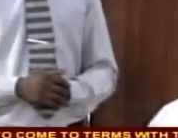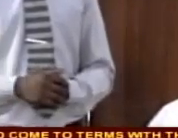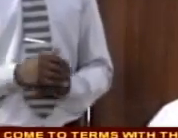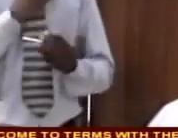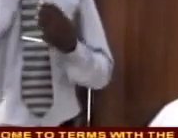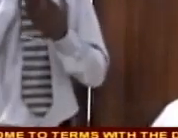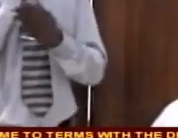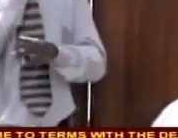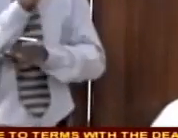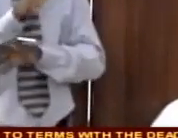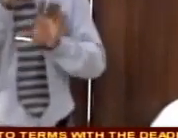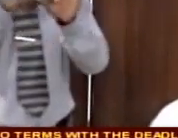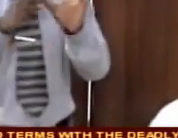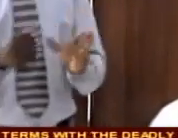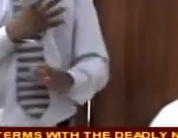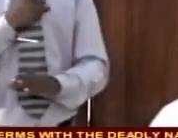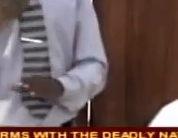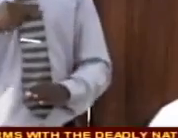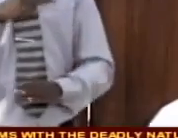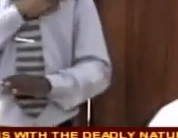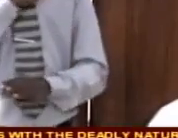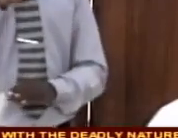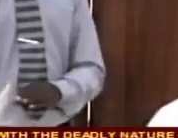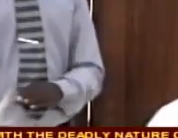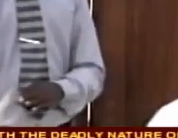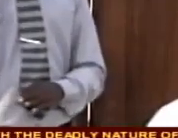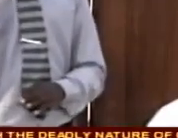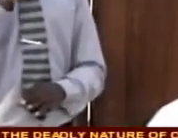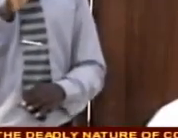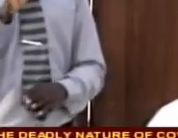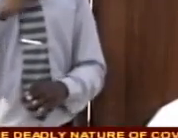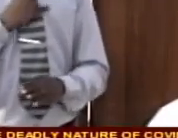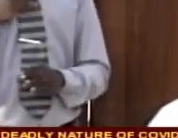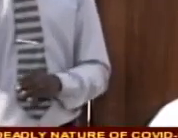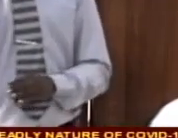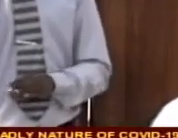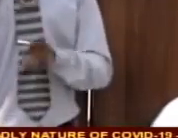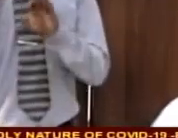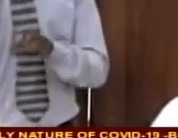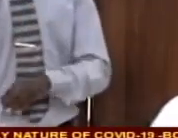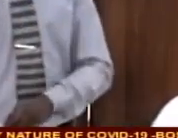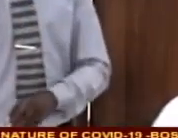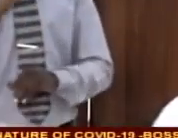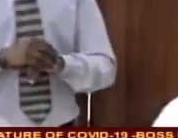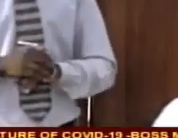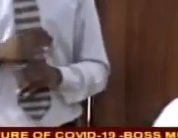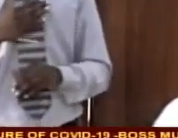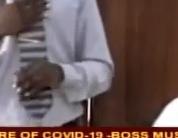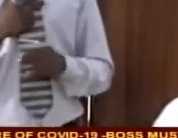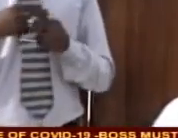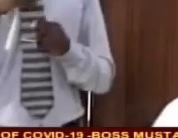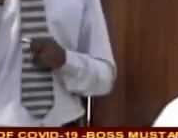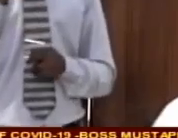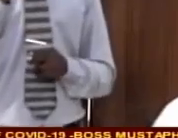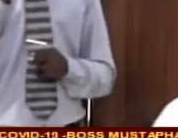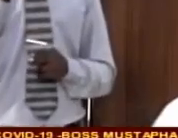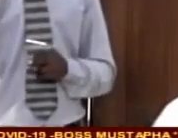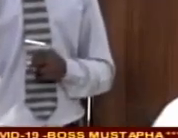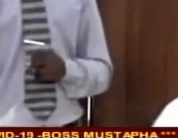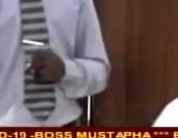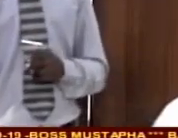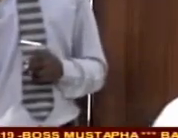Good afternoon, Chairman and members of the PTF and Nigerians at home. I am Itaire Ikben of